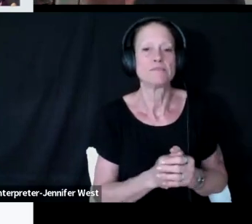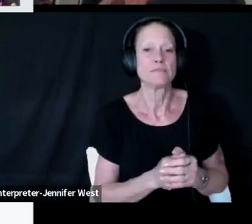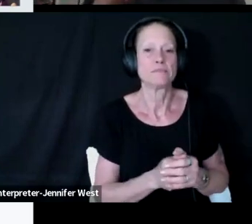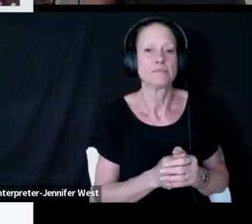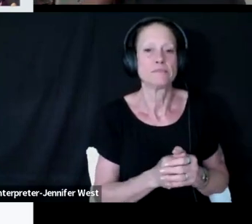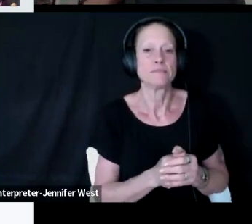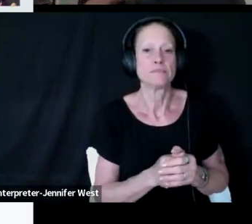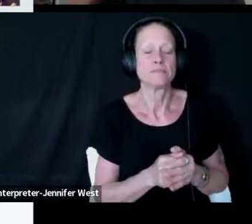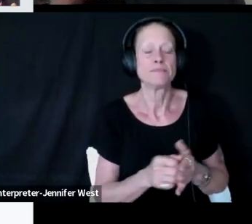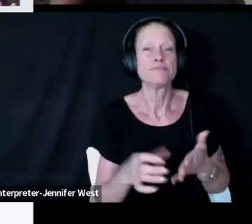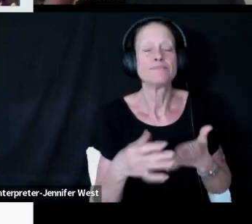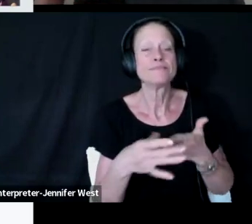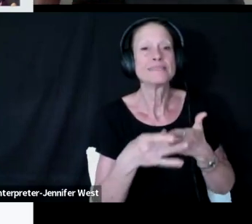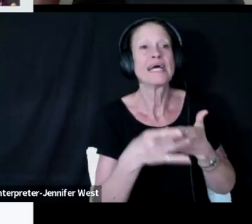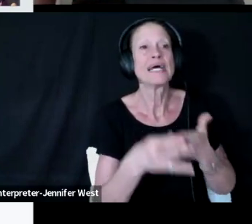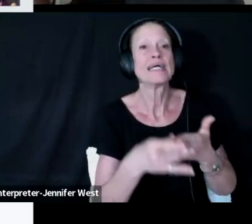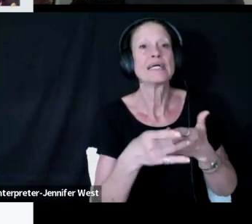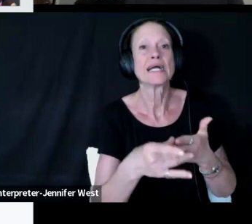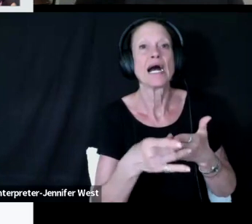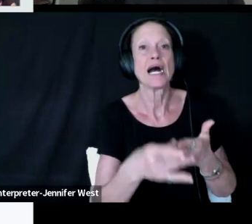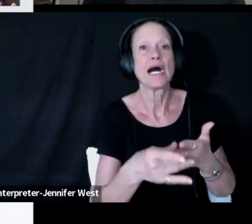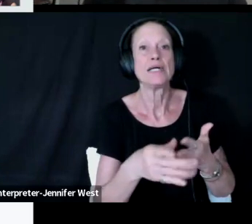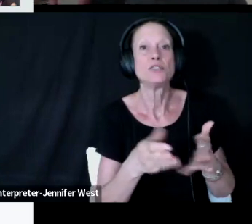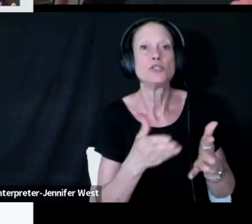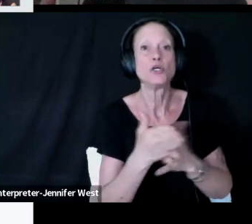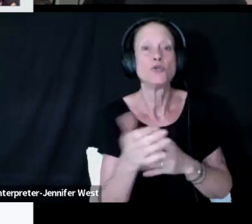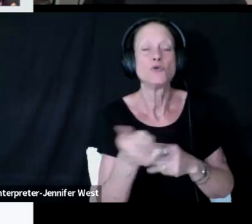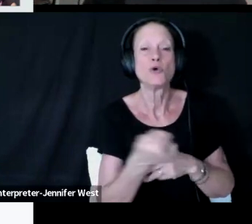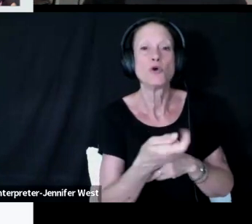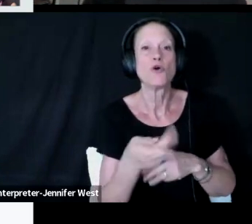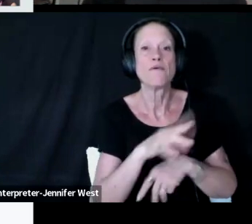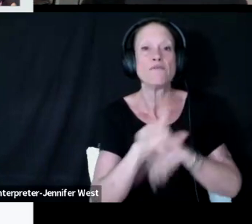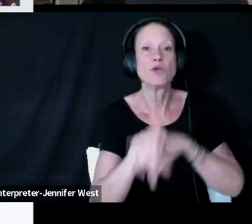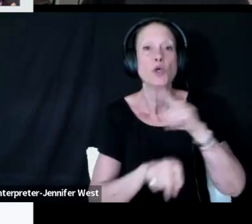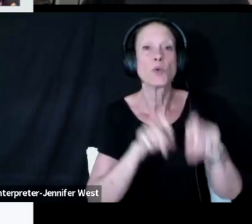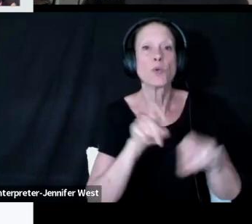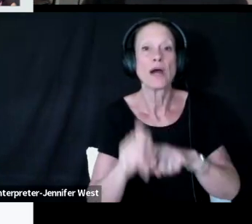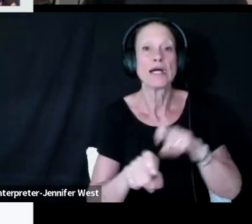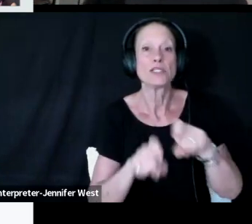you through a few questions to get you started.